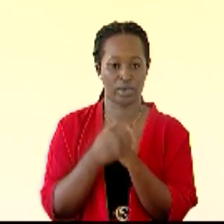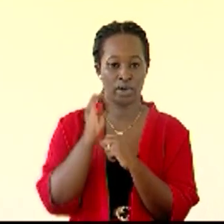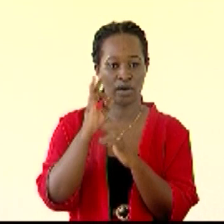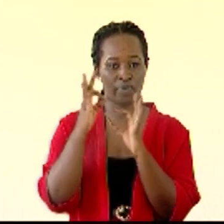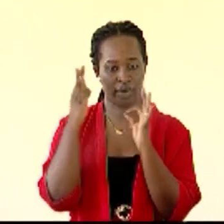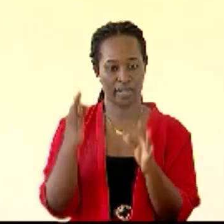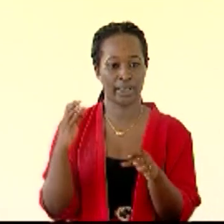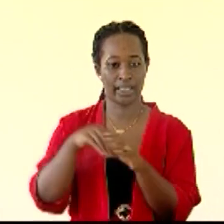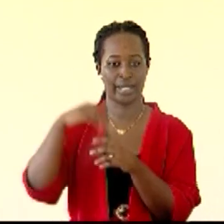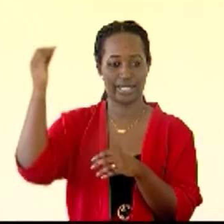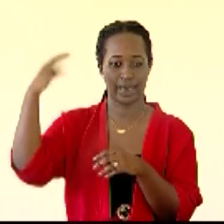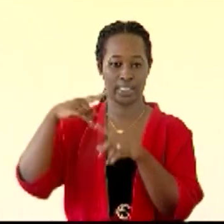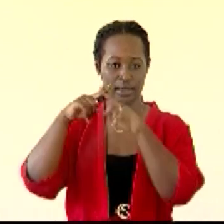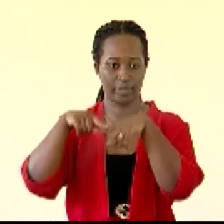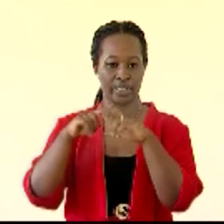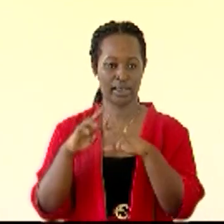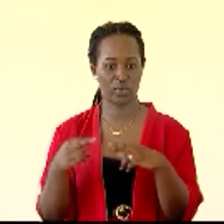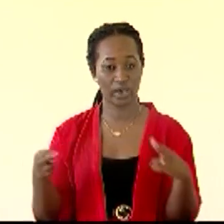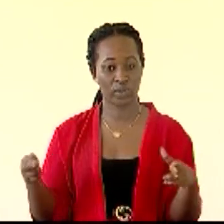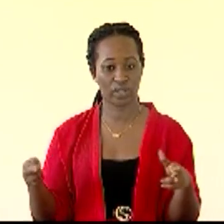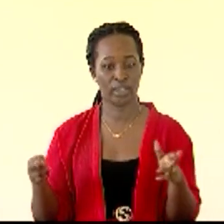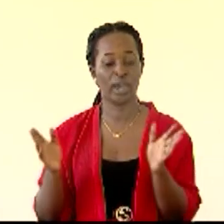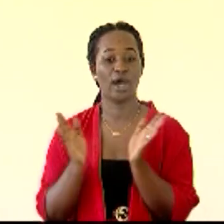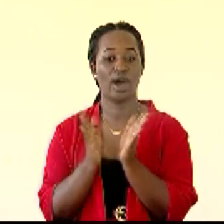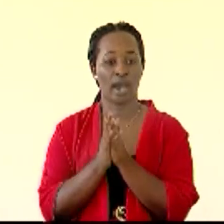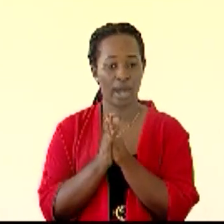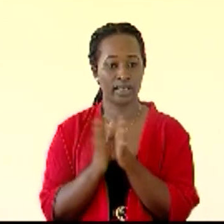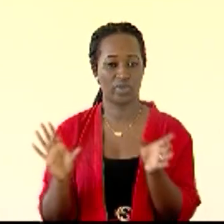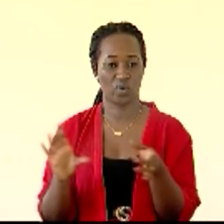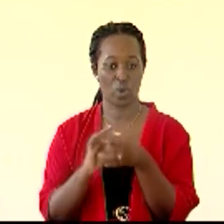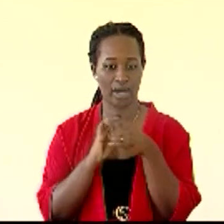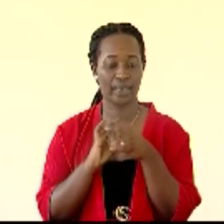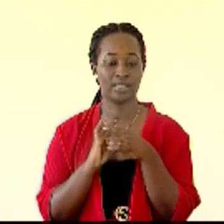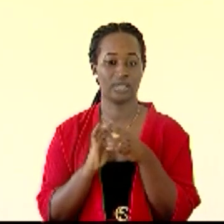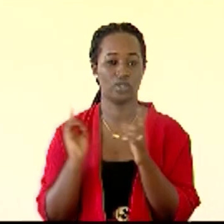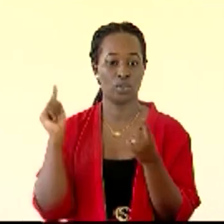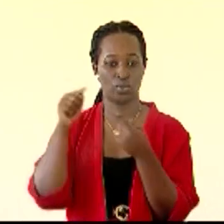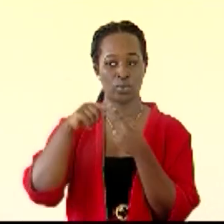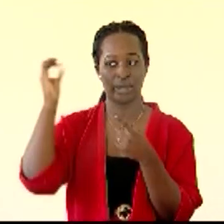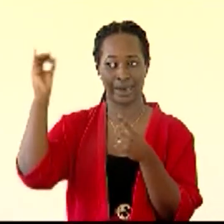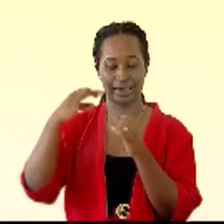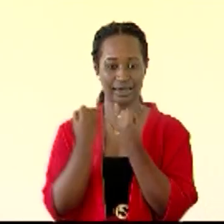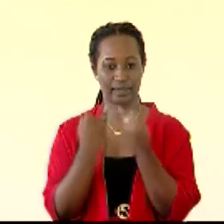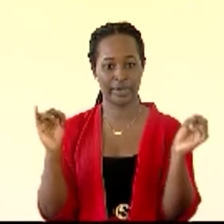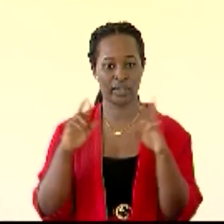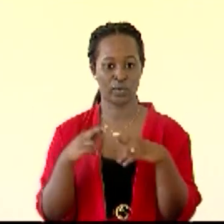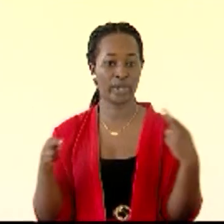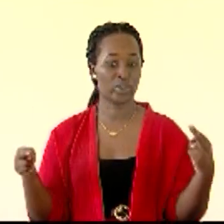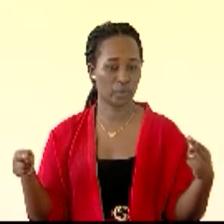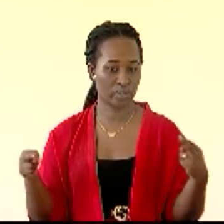in the light-dependent reactions, and then connect them to the light-independent